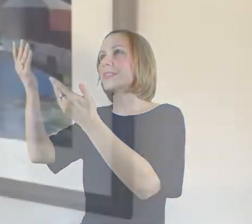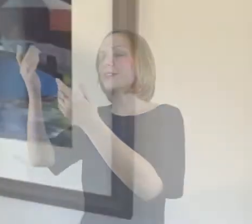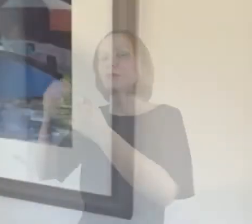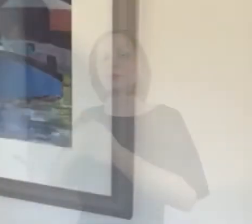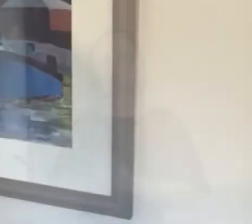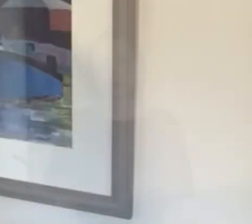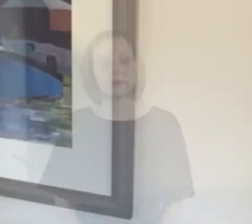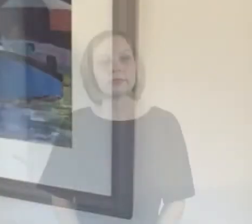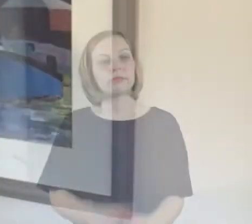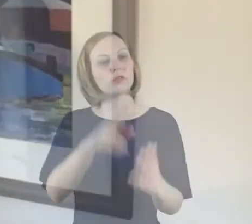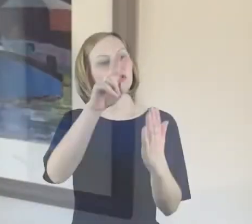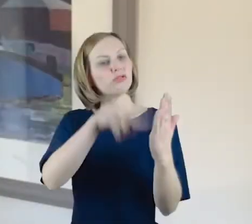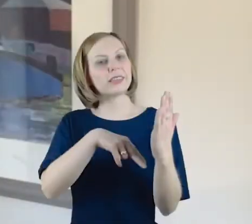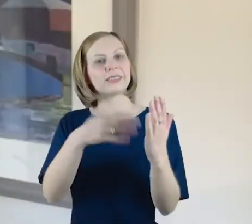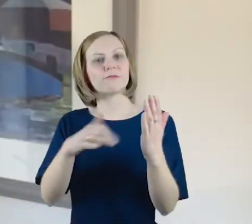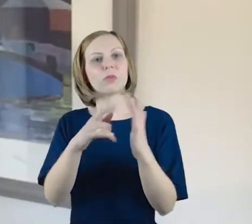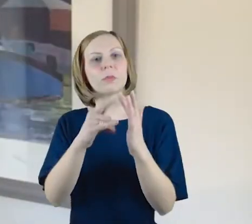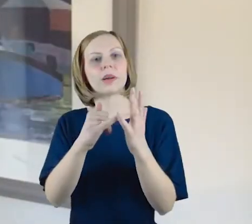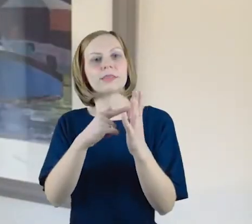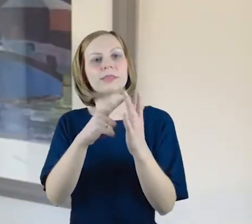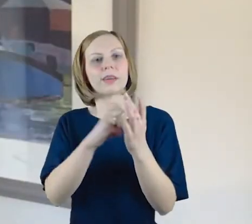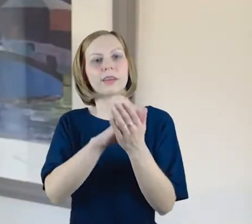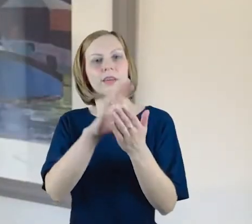A reading from the book of the prophet Isaiah.